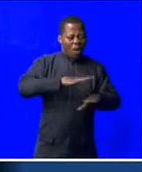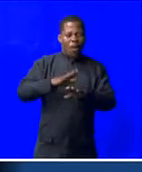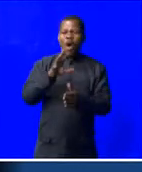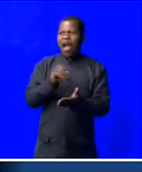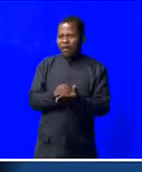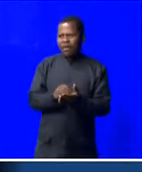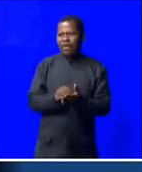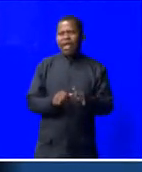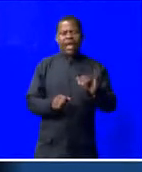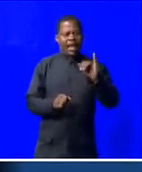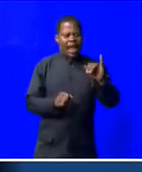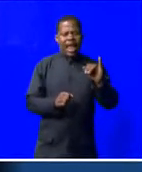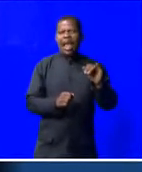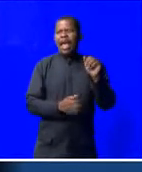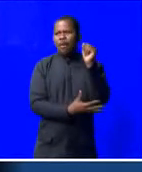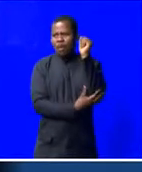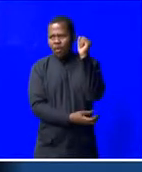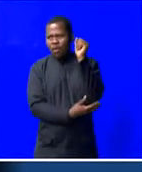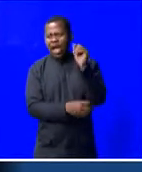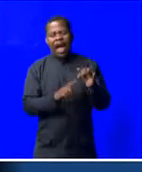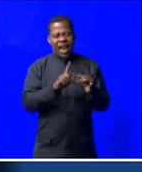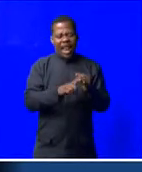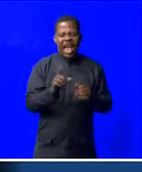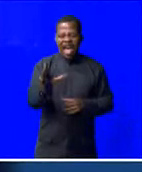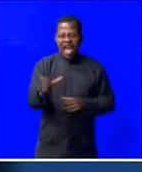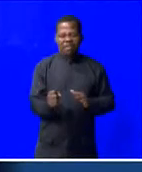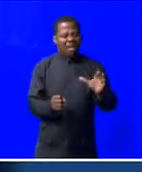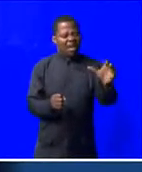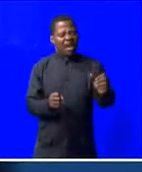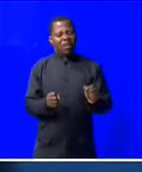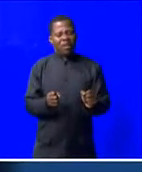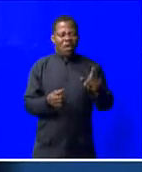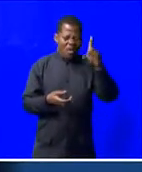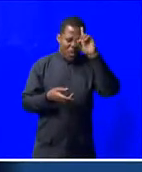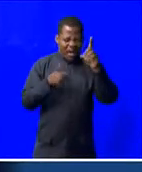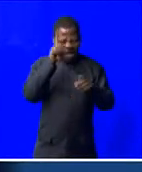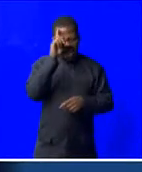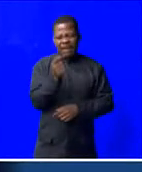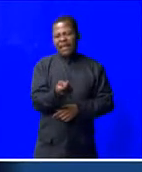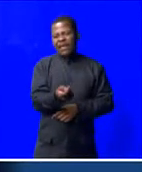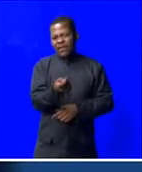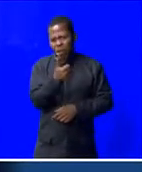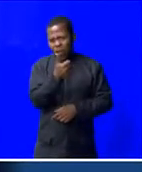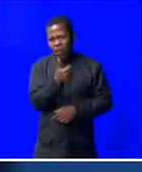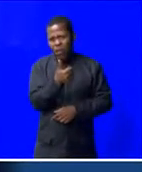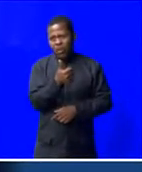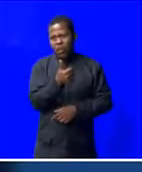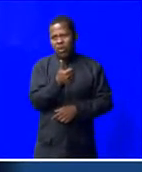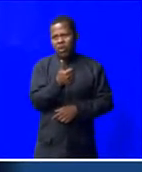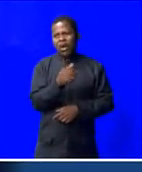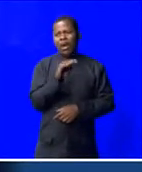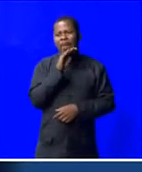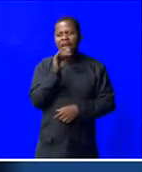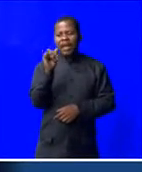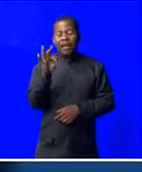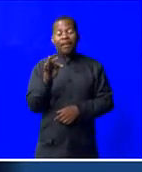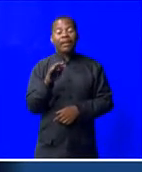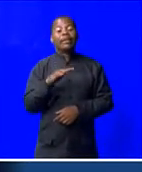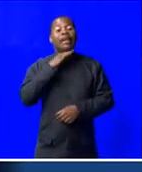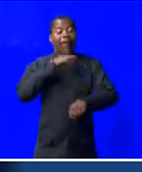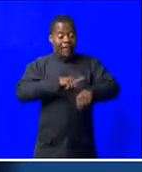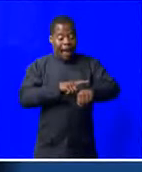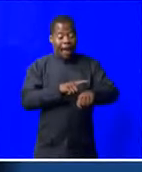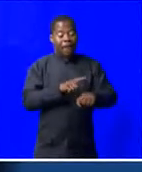Poverty ne unemployment kuqasha vele kufanele simbuka konke lokho mase sinesikhathi mhlawumbe sibeka ama plan